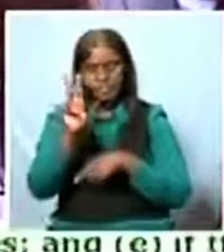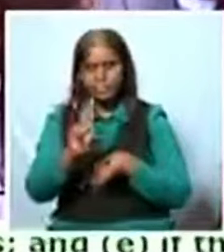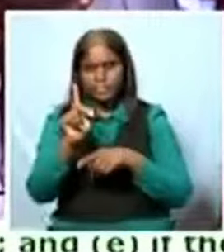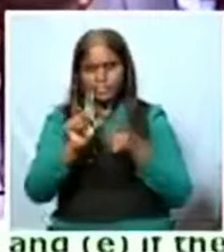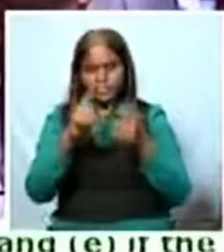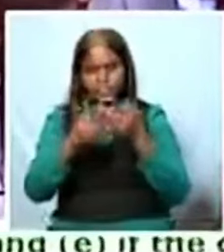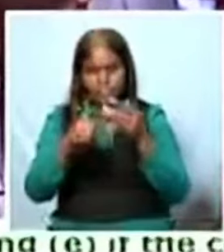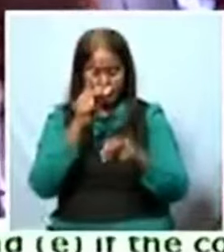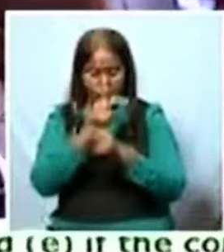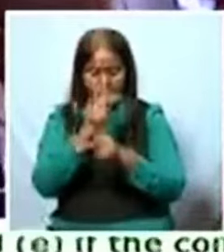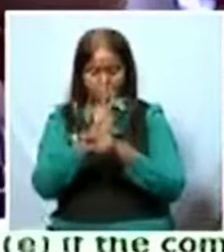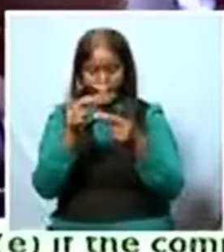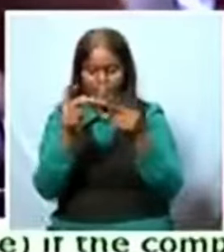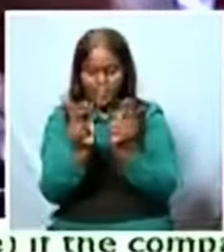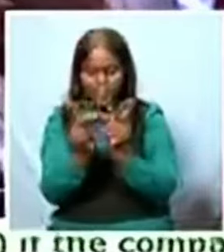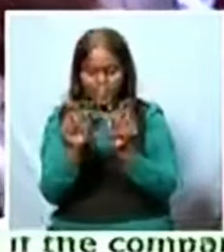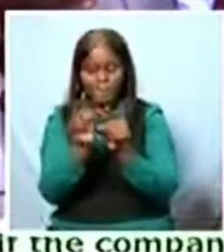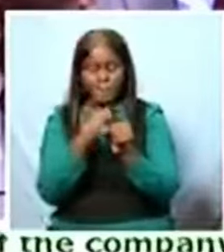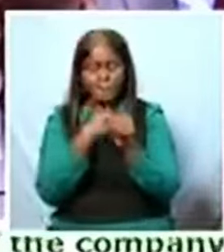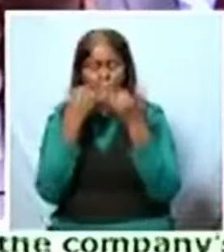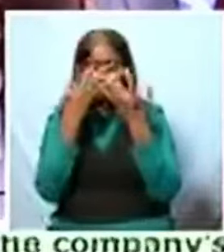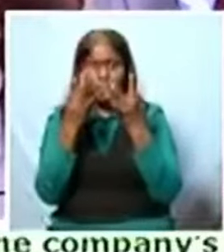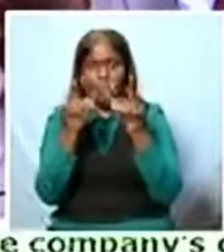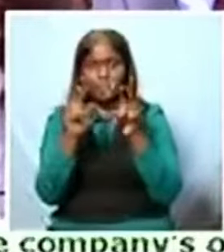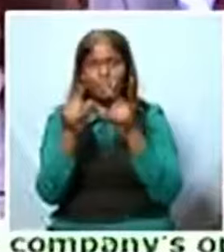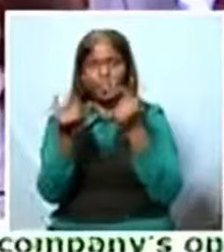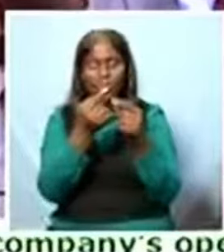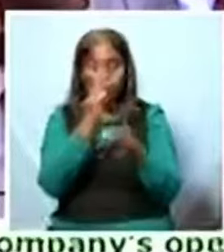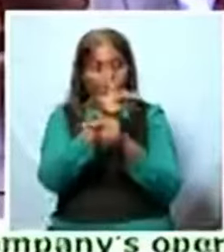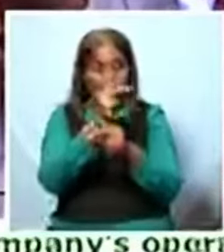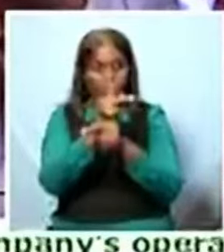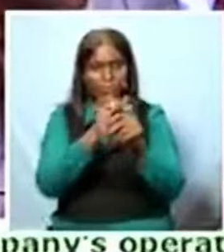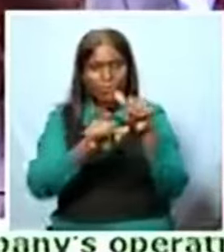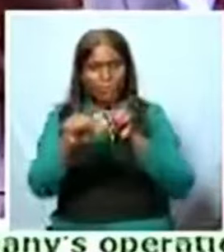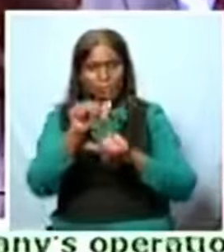storage capacity we are talking about, I think I mentioned the storage capacity of